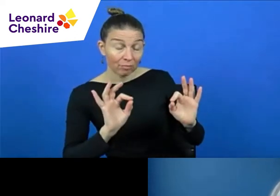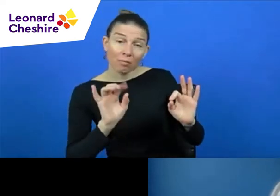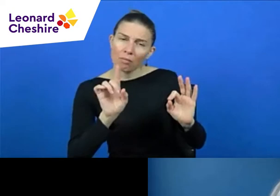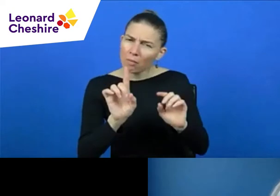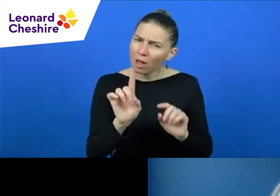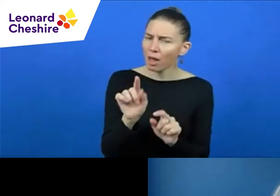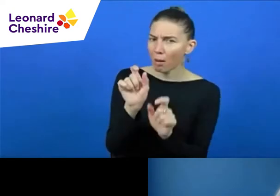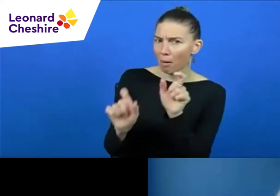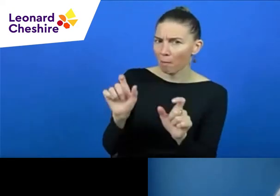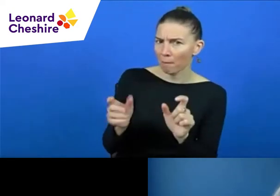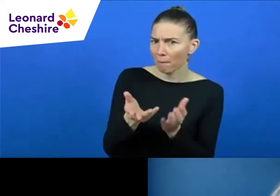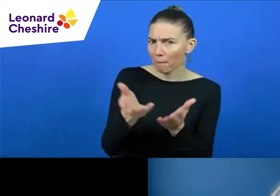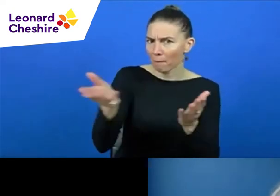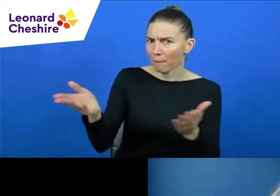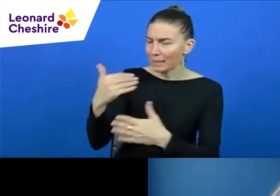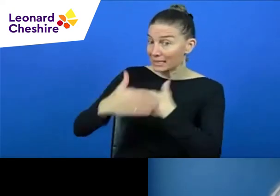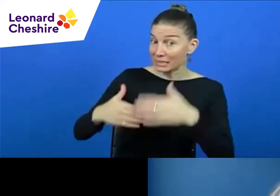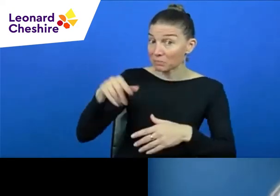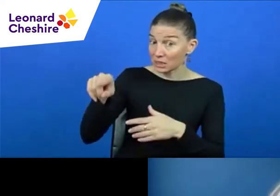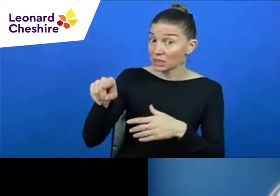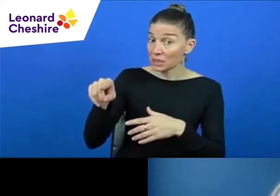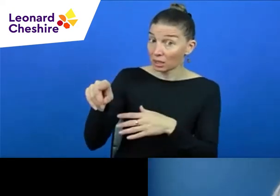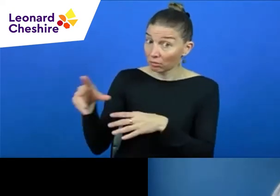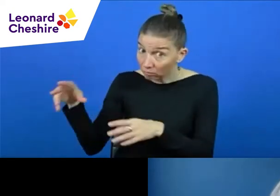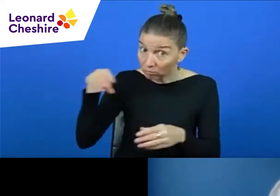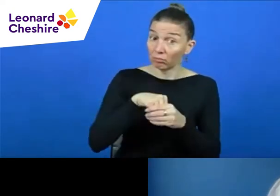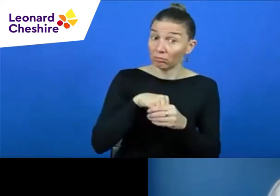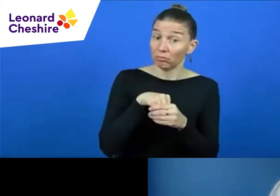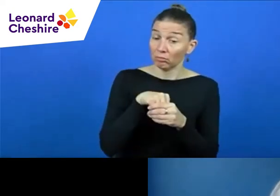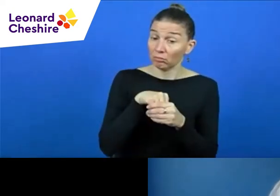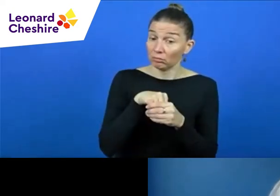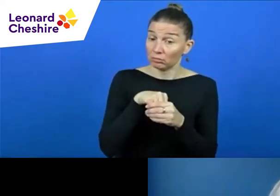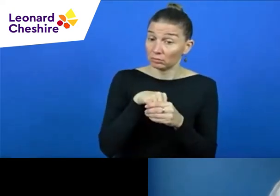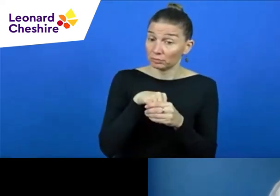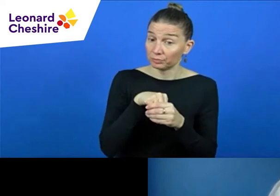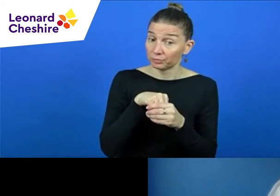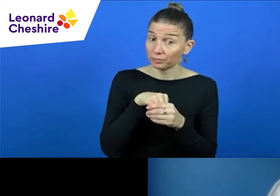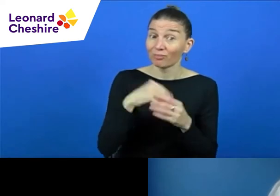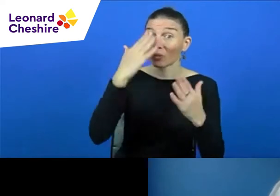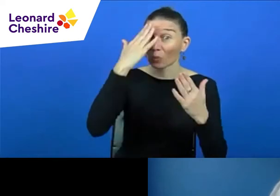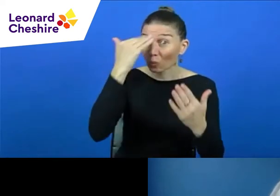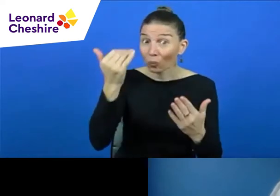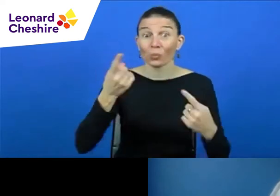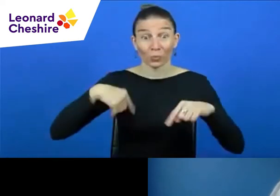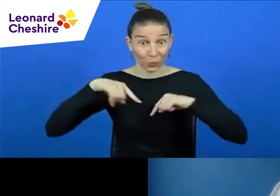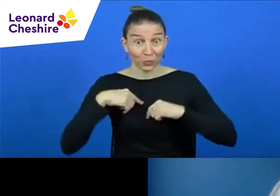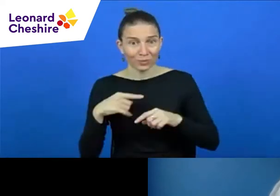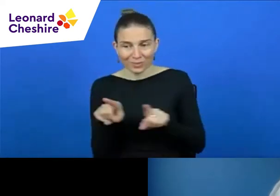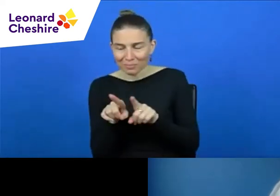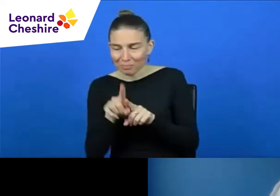Built right into the heart of these things is the need for accessibility, and without it